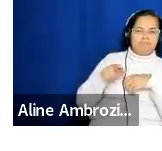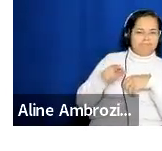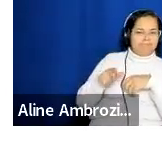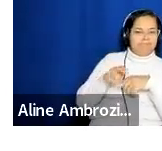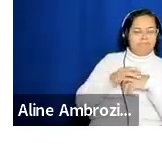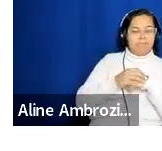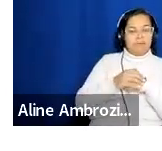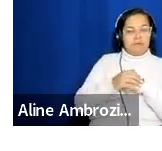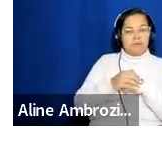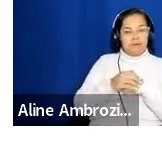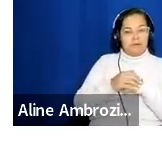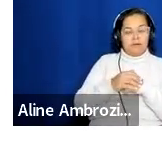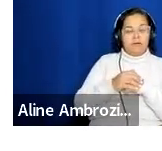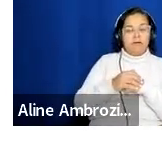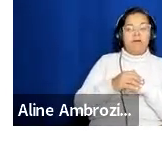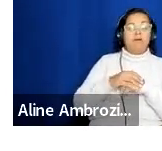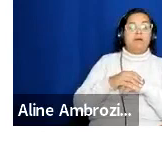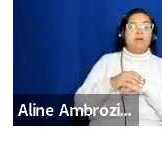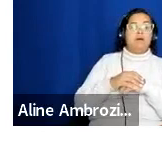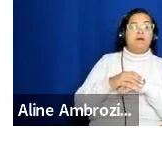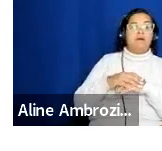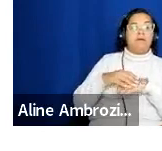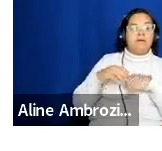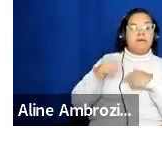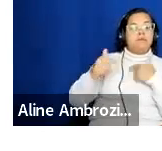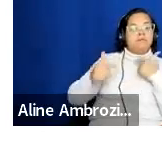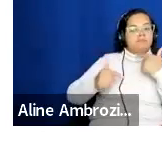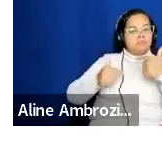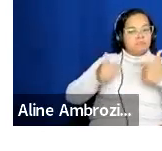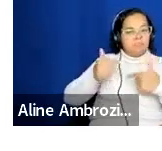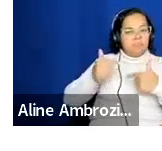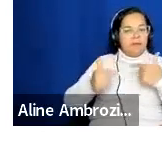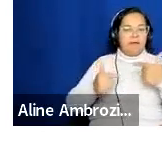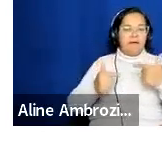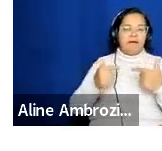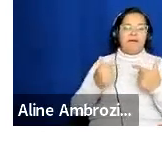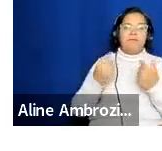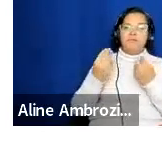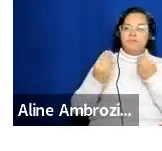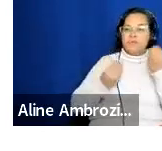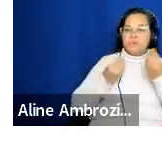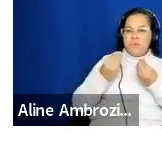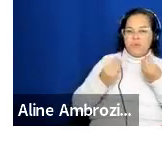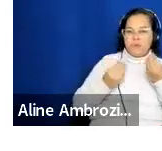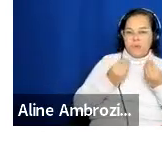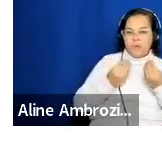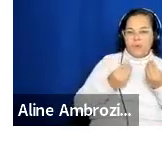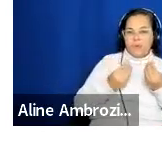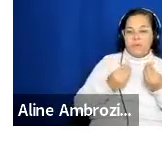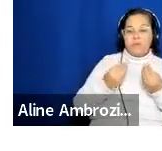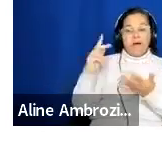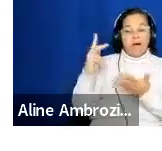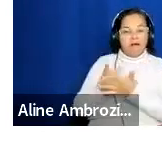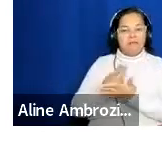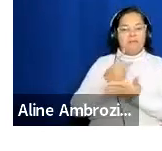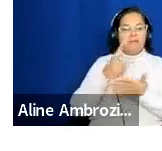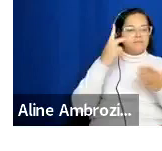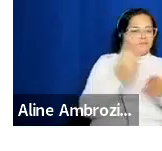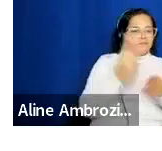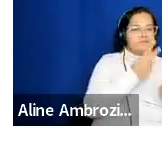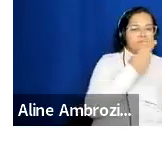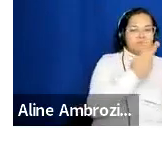how these facts are themselves interconnected, the contradictory movement of those facts.